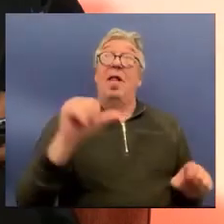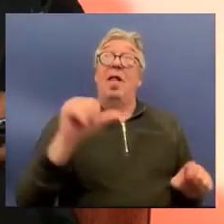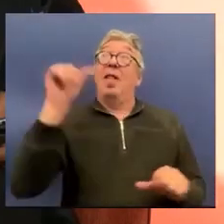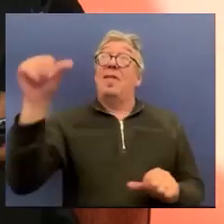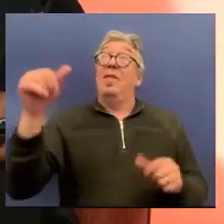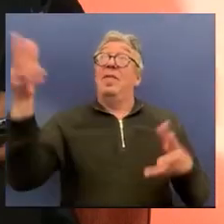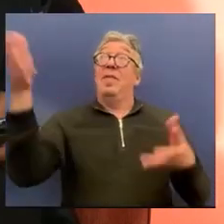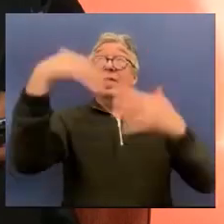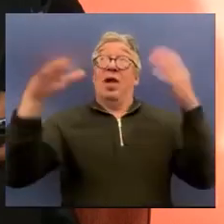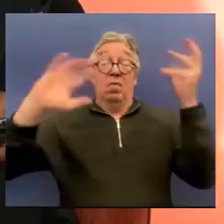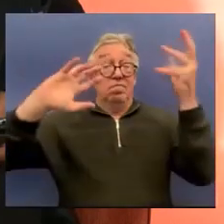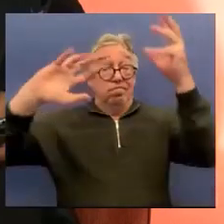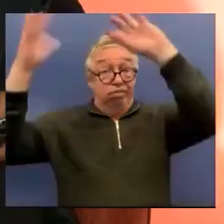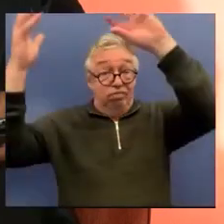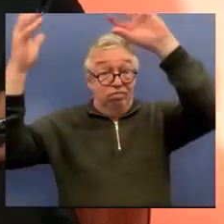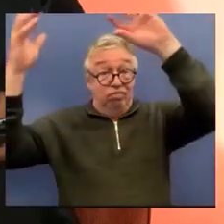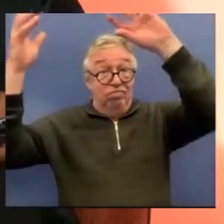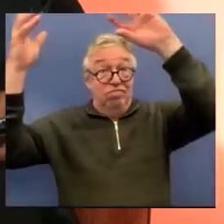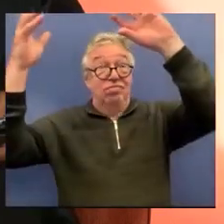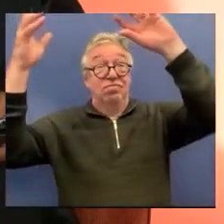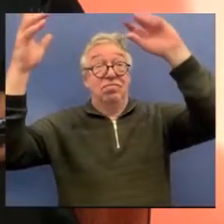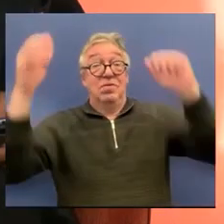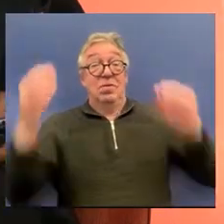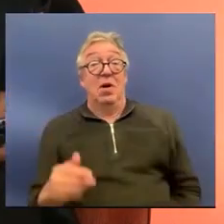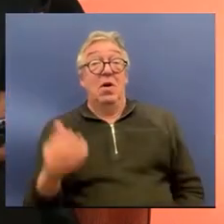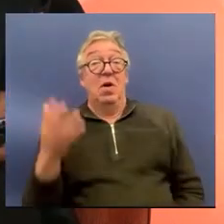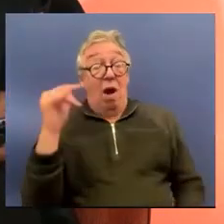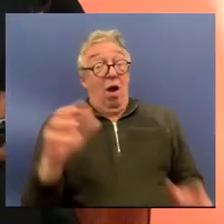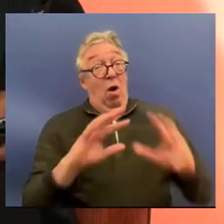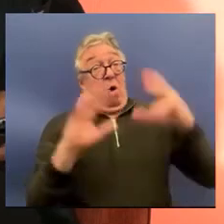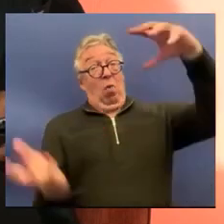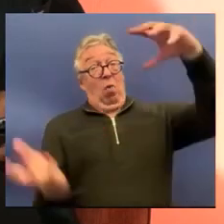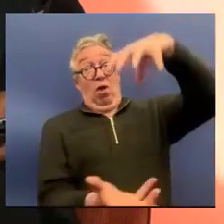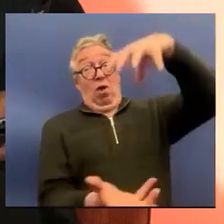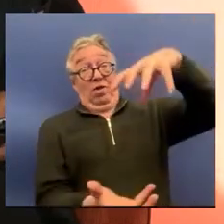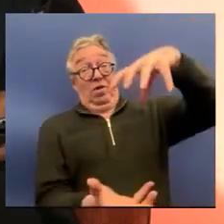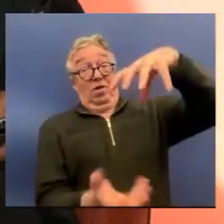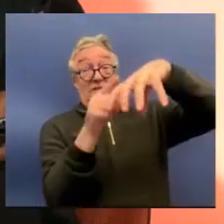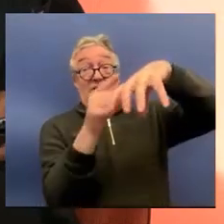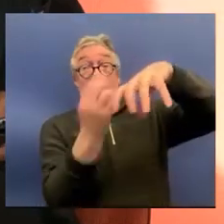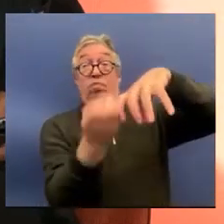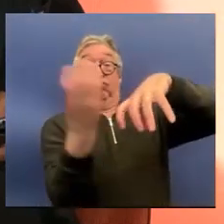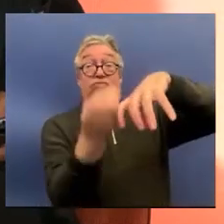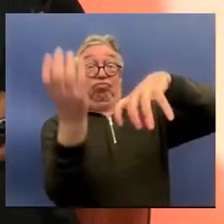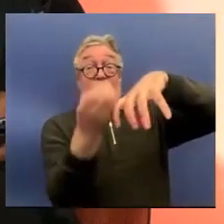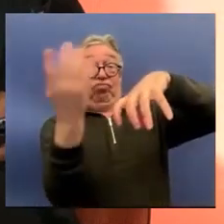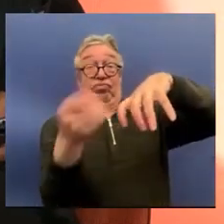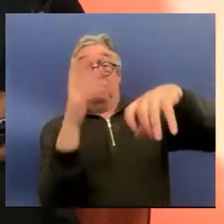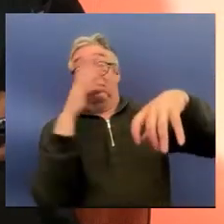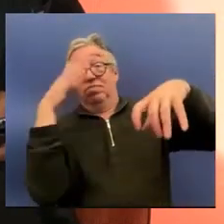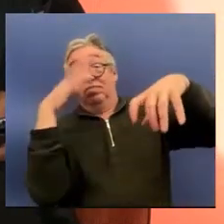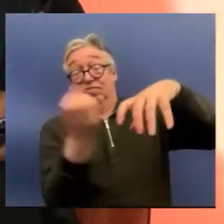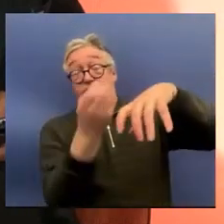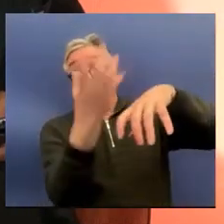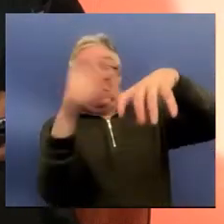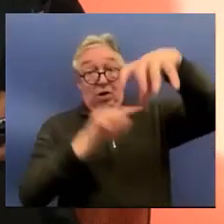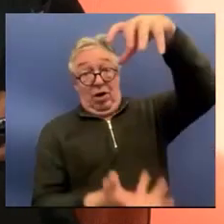result of a very unequal distribution in the world of those who emit CO2 and those who suffer the consequences,